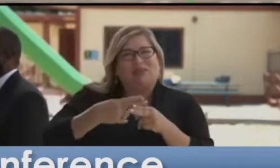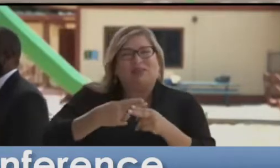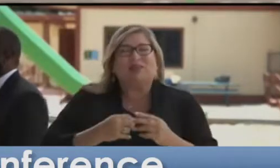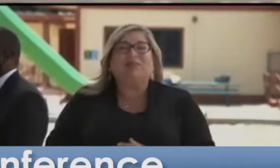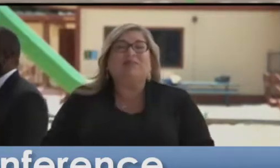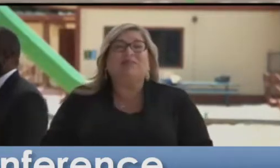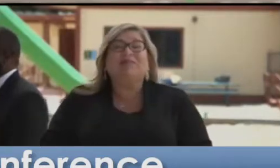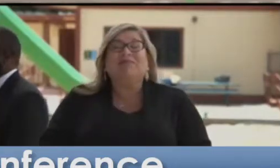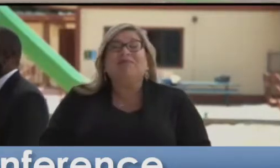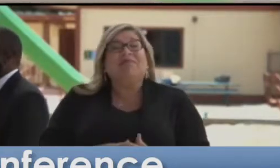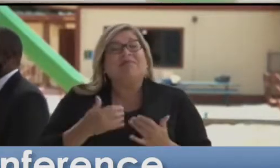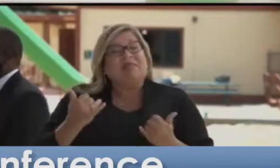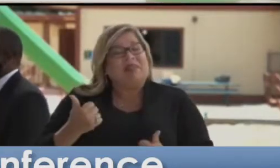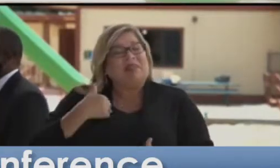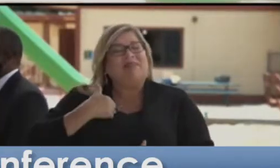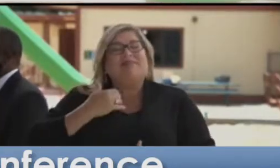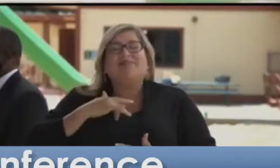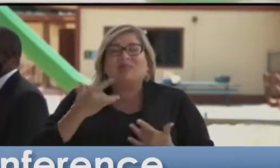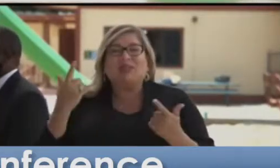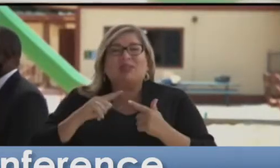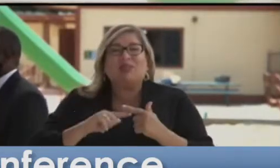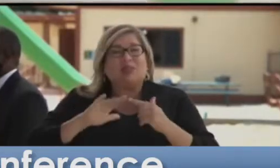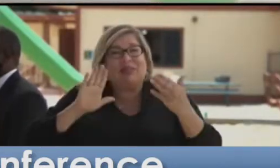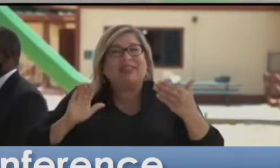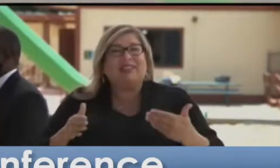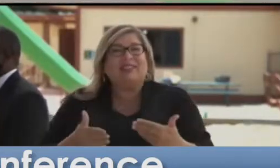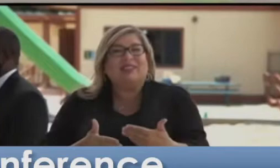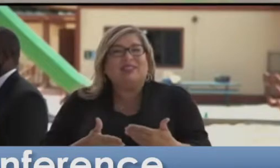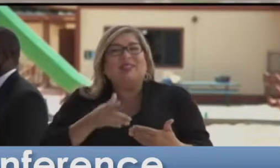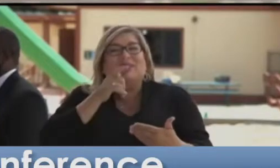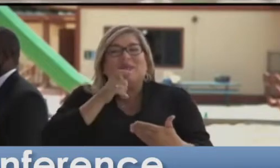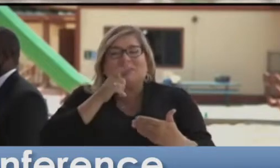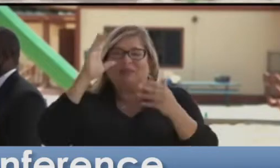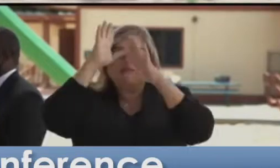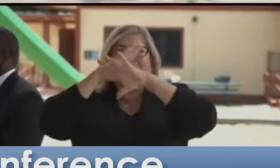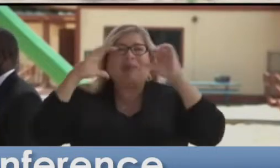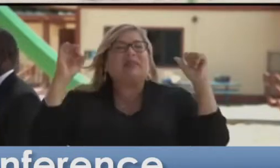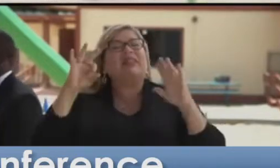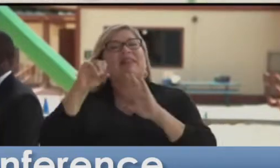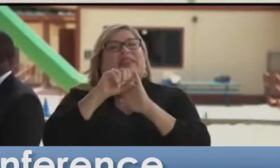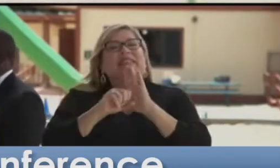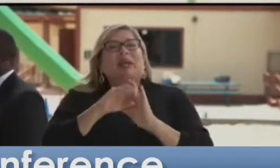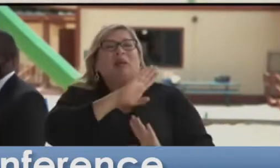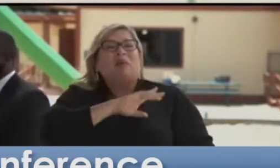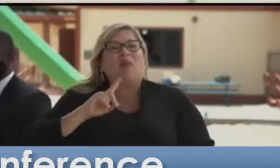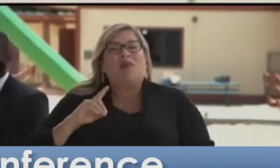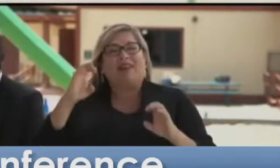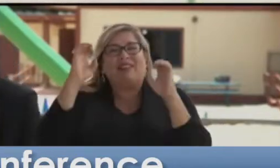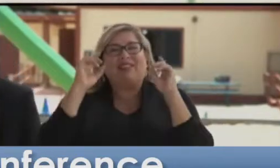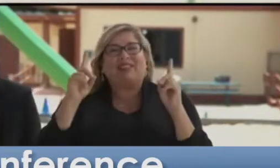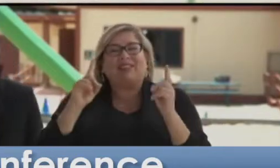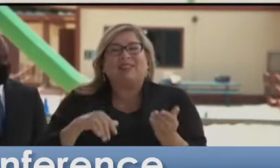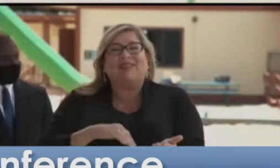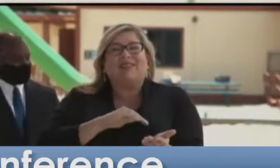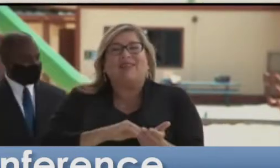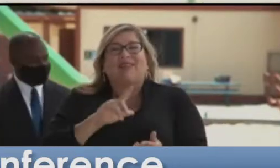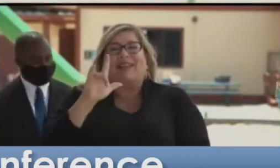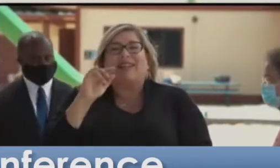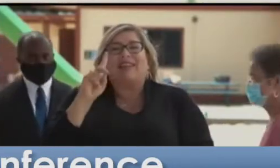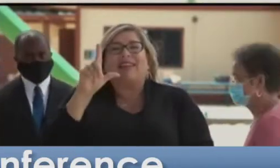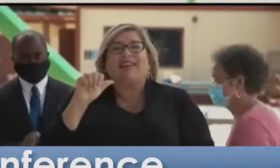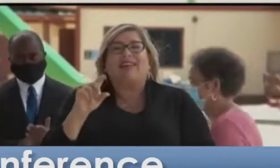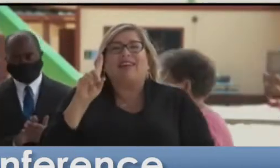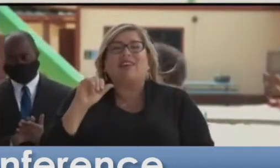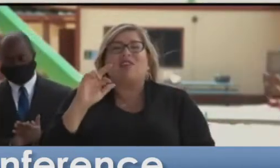So with that, it is my pleasure to introduce to you the president of the State Board of Education, Dr. Linda